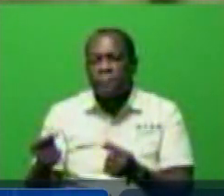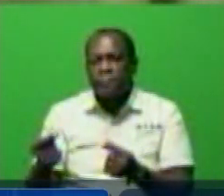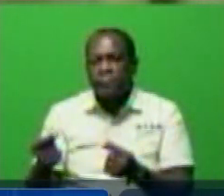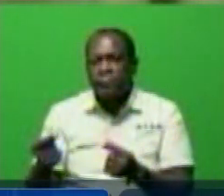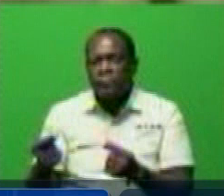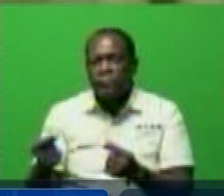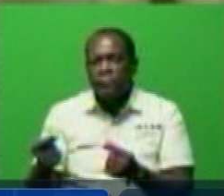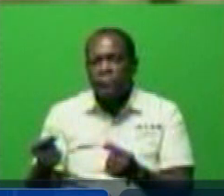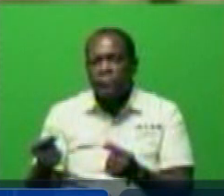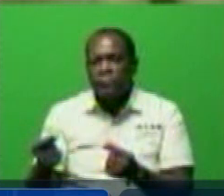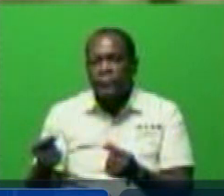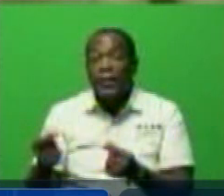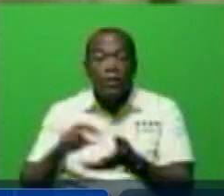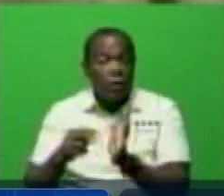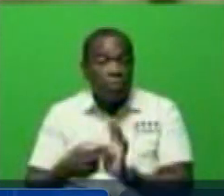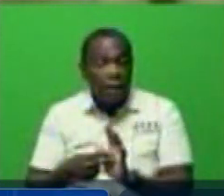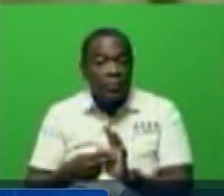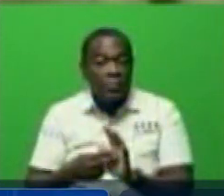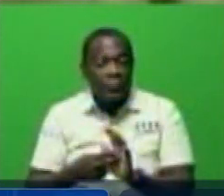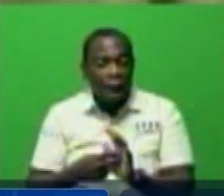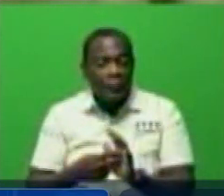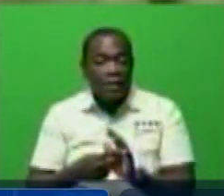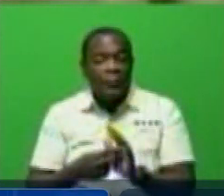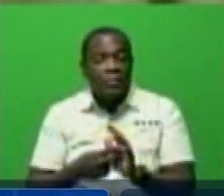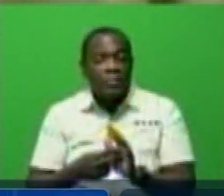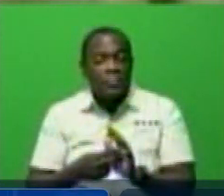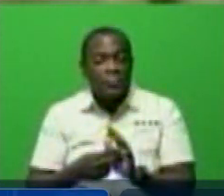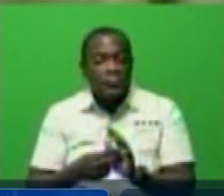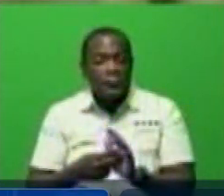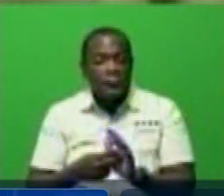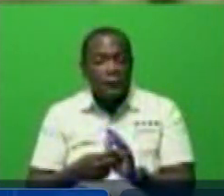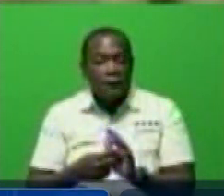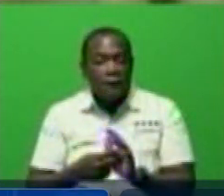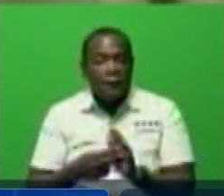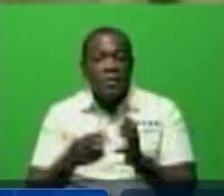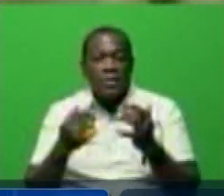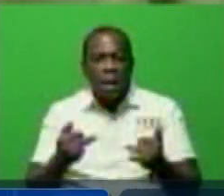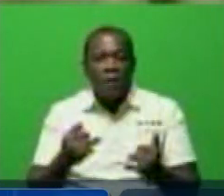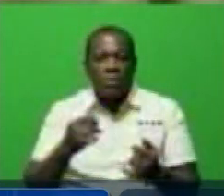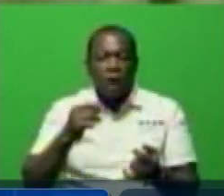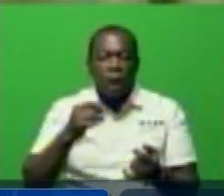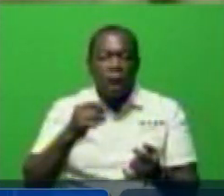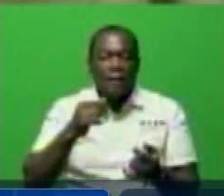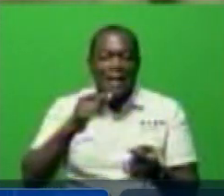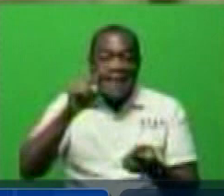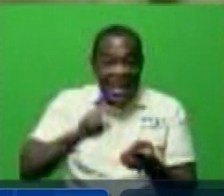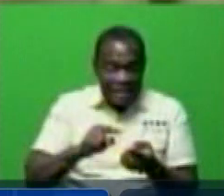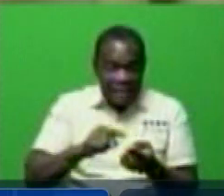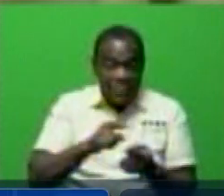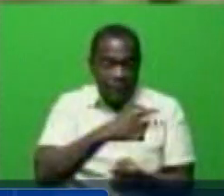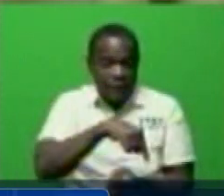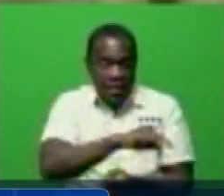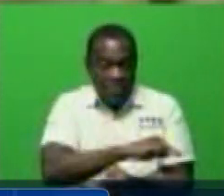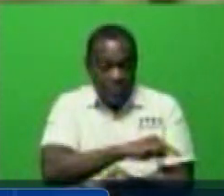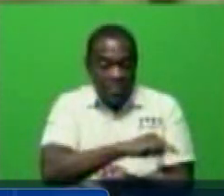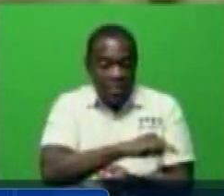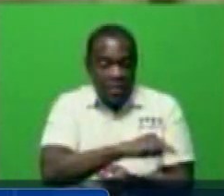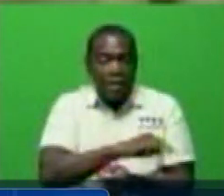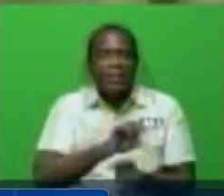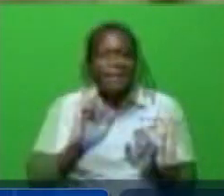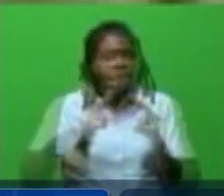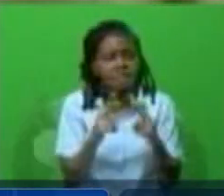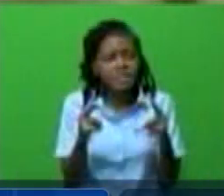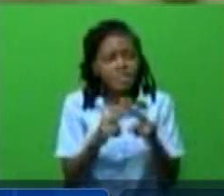find less and less of them being available to be recruited into illegal